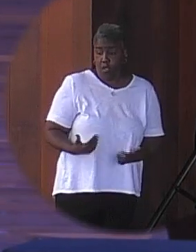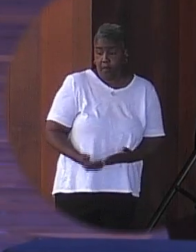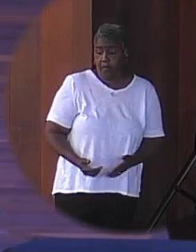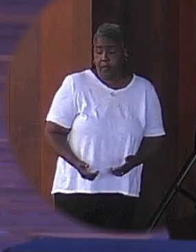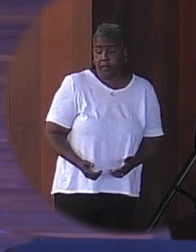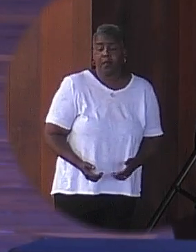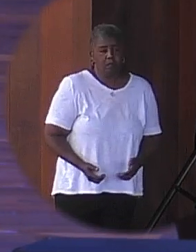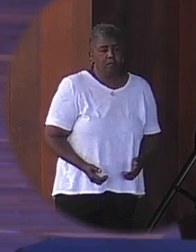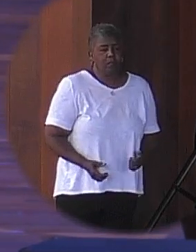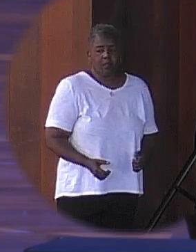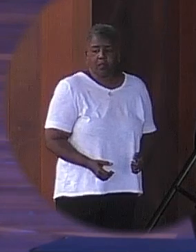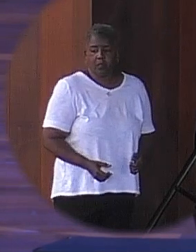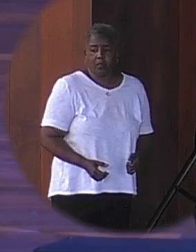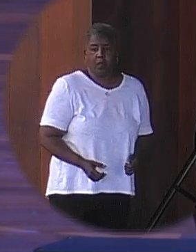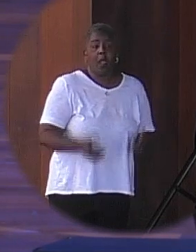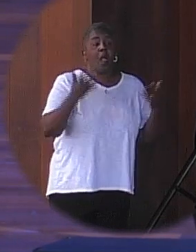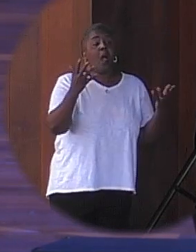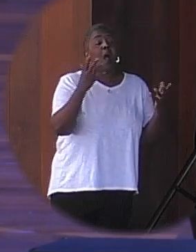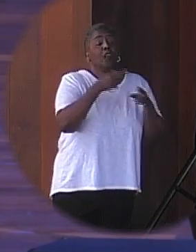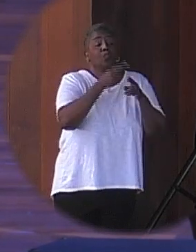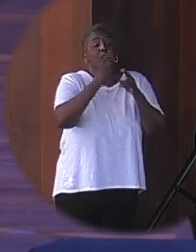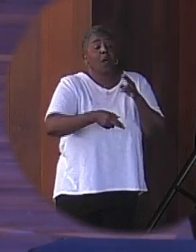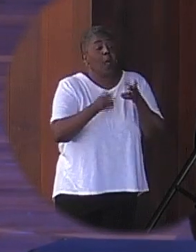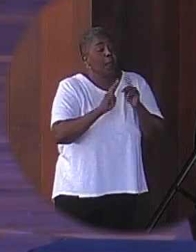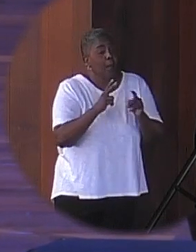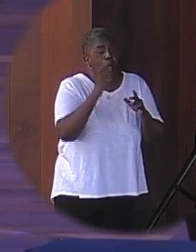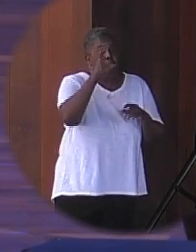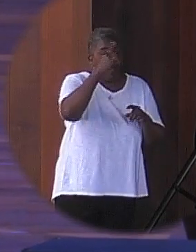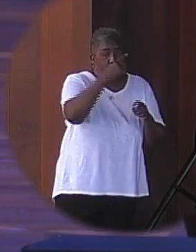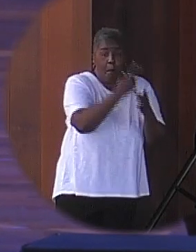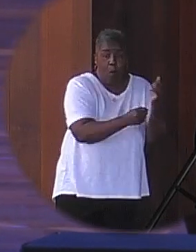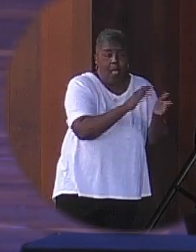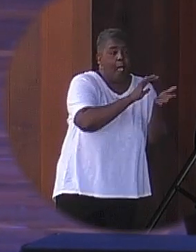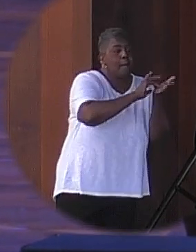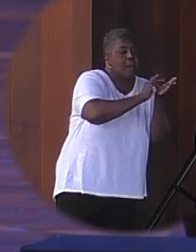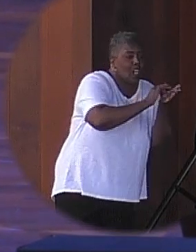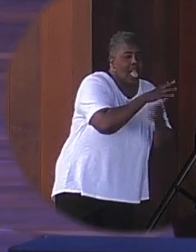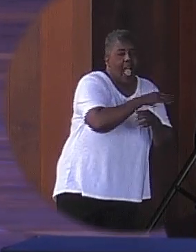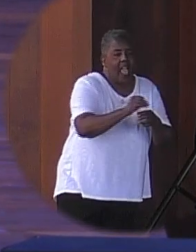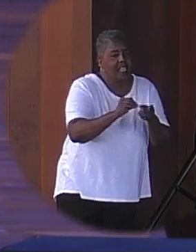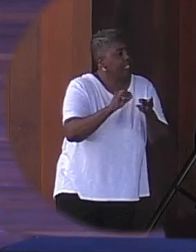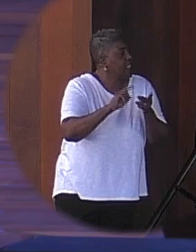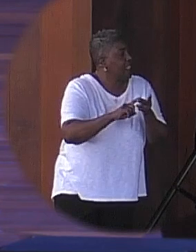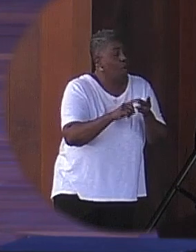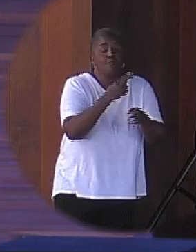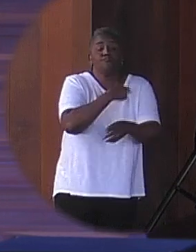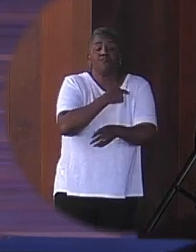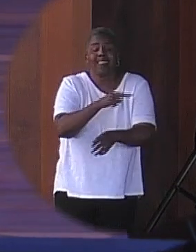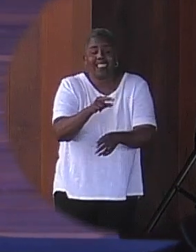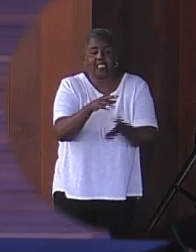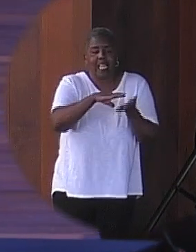mandatory vaccination. And as a result, people are looking for both medical and